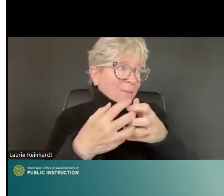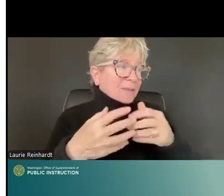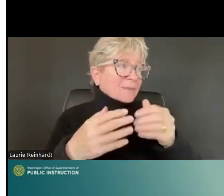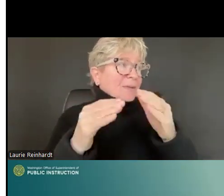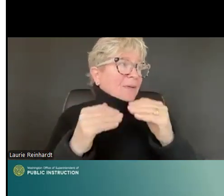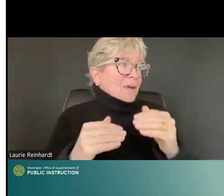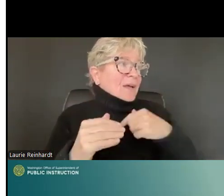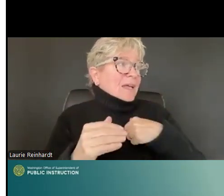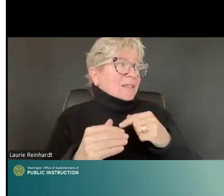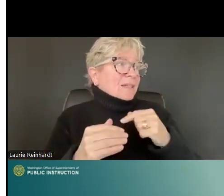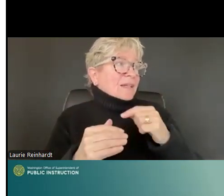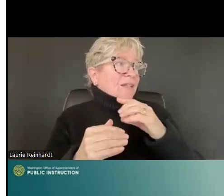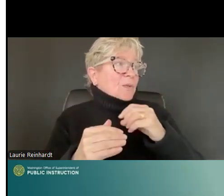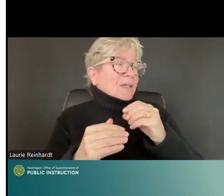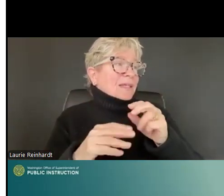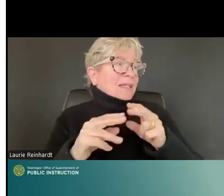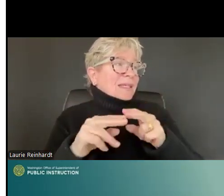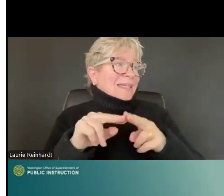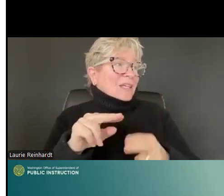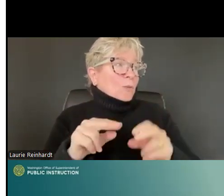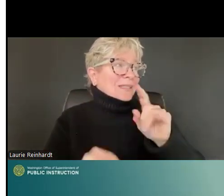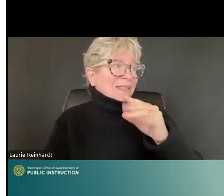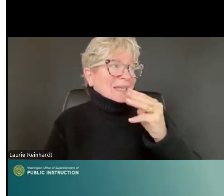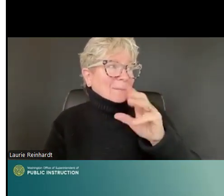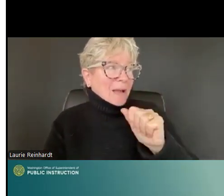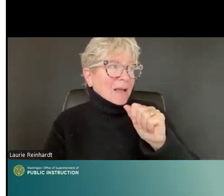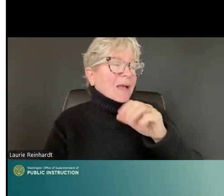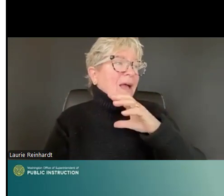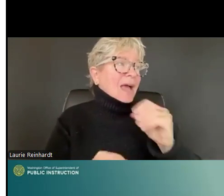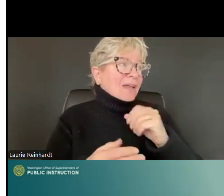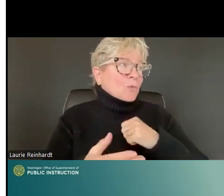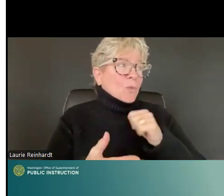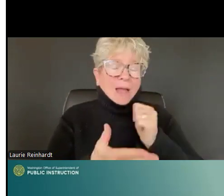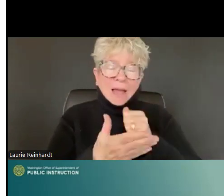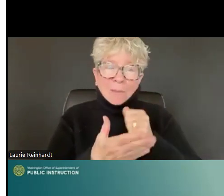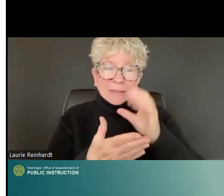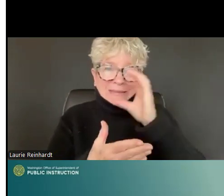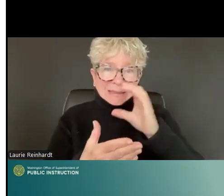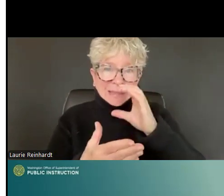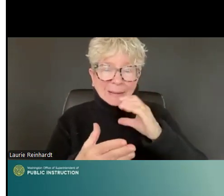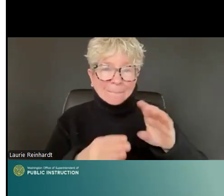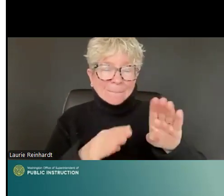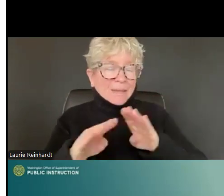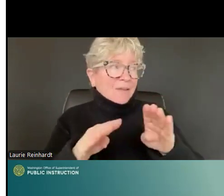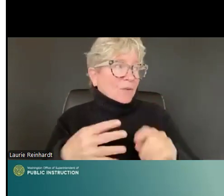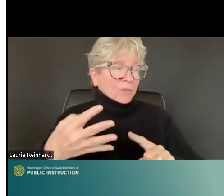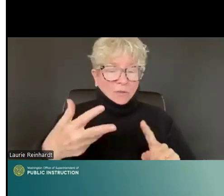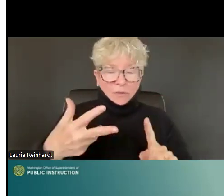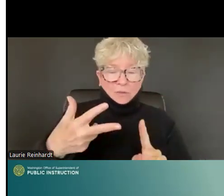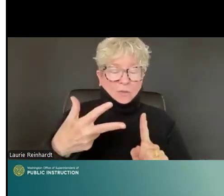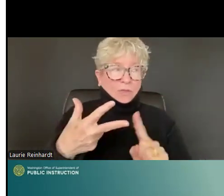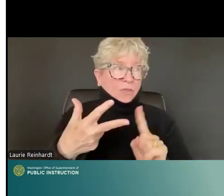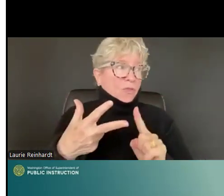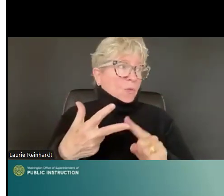help-seeking behaviors, cover strategies for increasing mental health support to